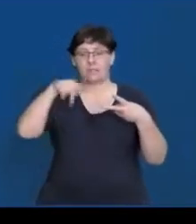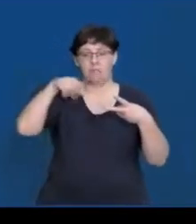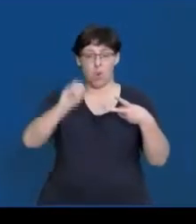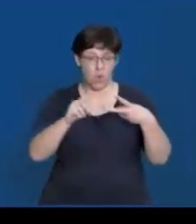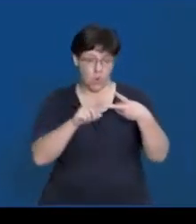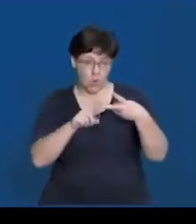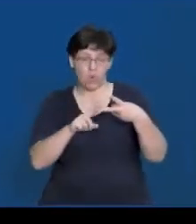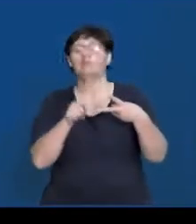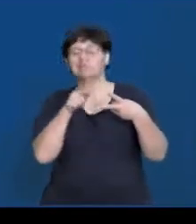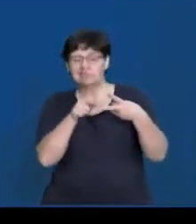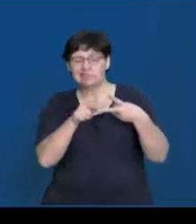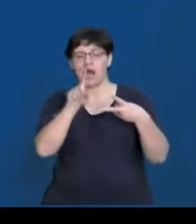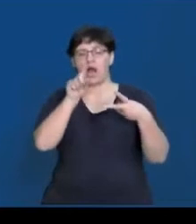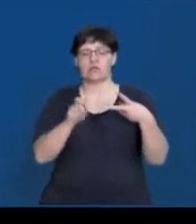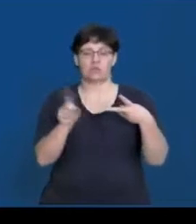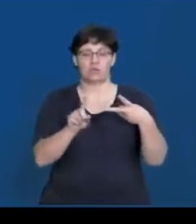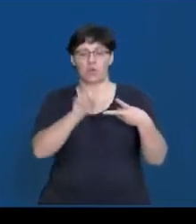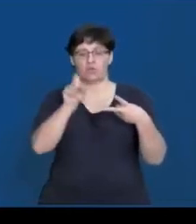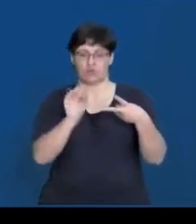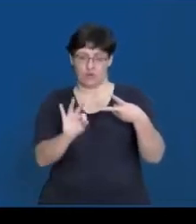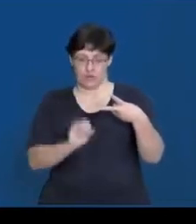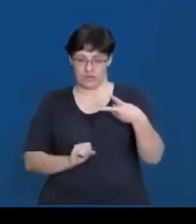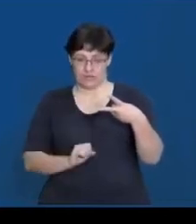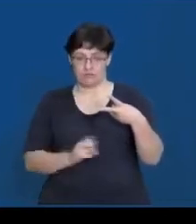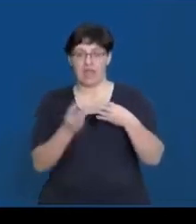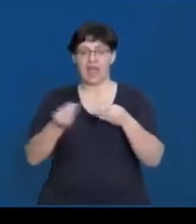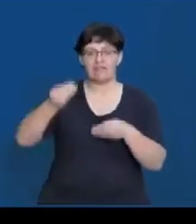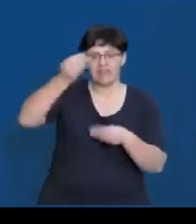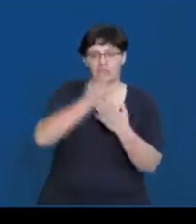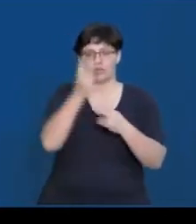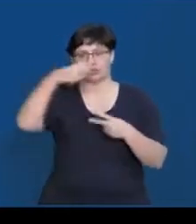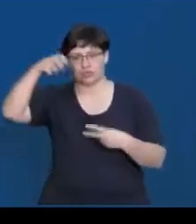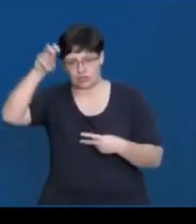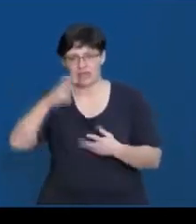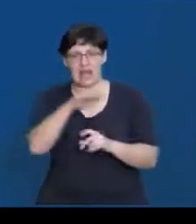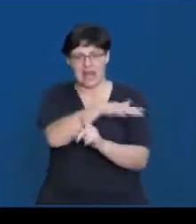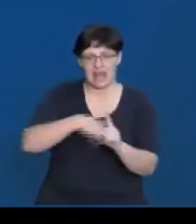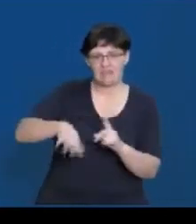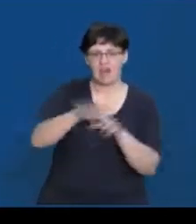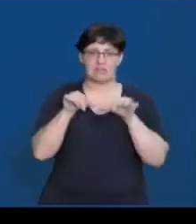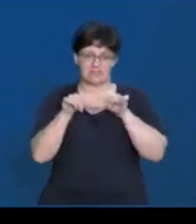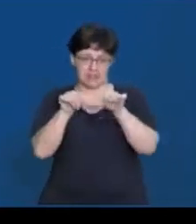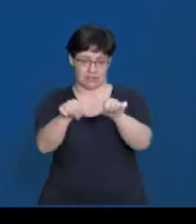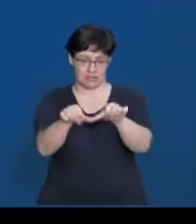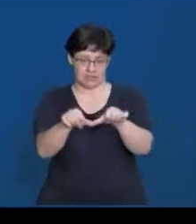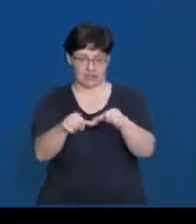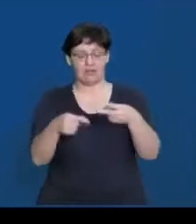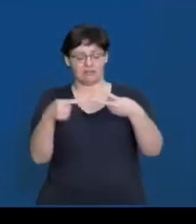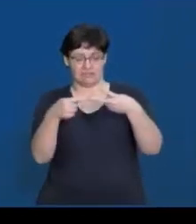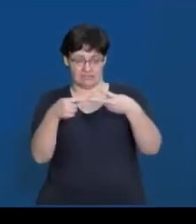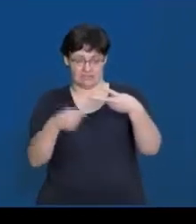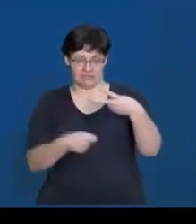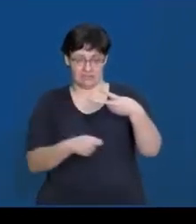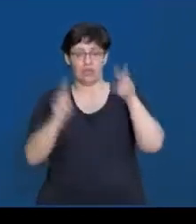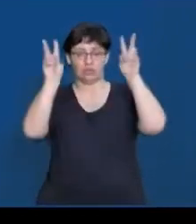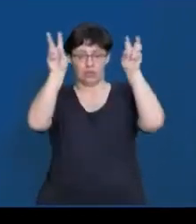contemporary economic issues, these are asked in question 3. Your inflation, your tourism, and your environmental sustainability, these